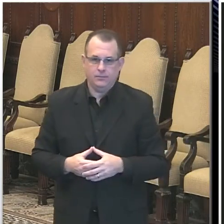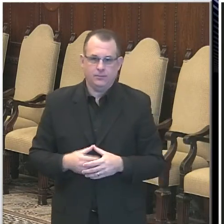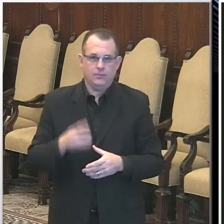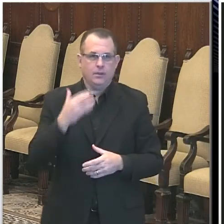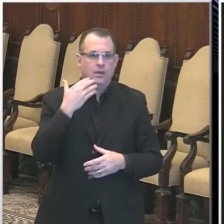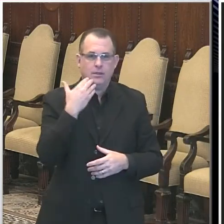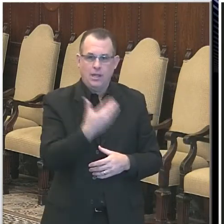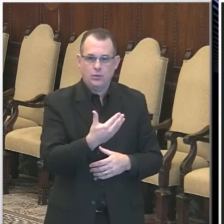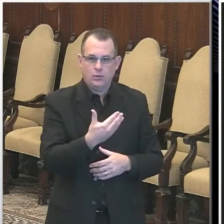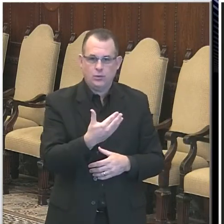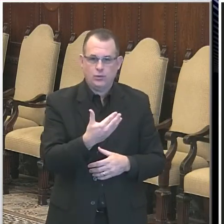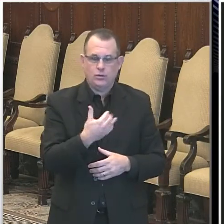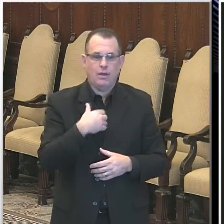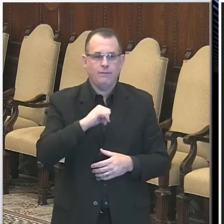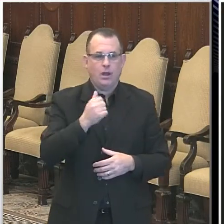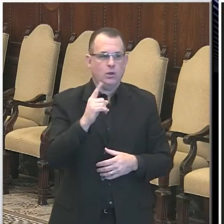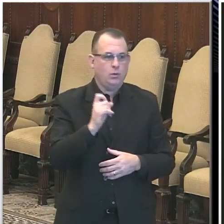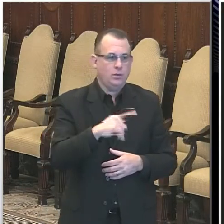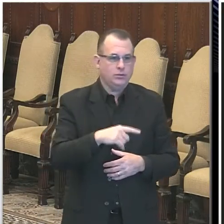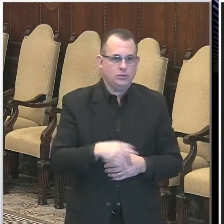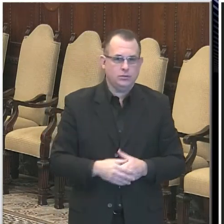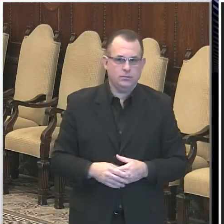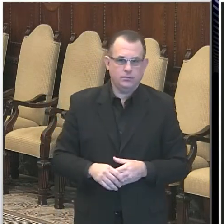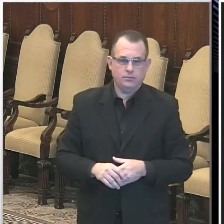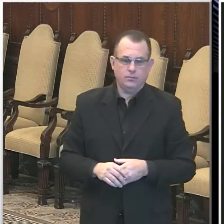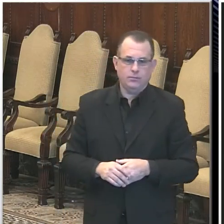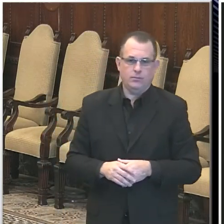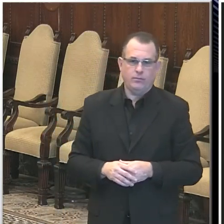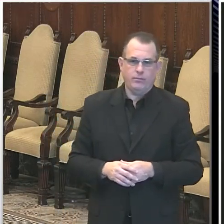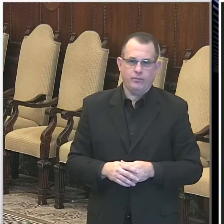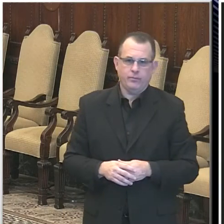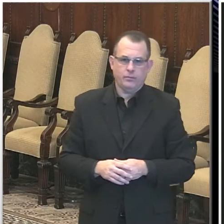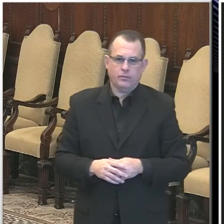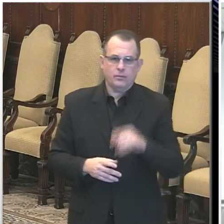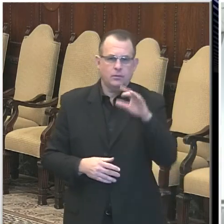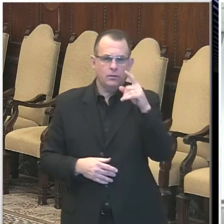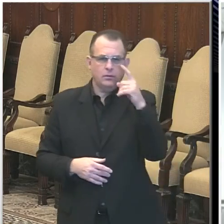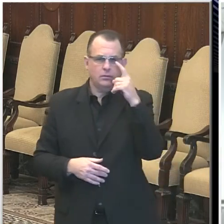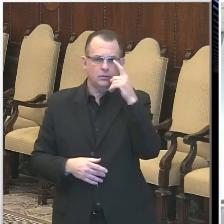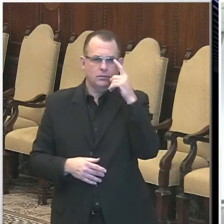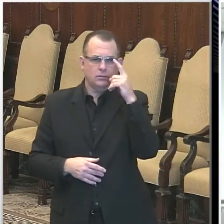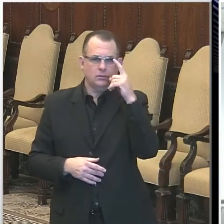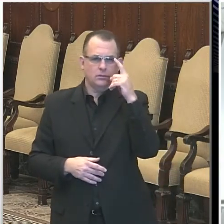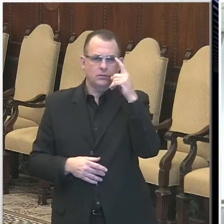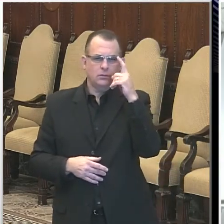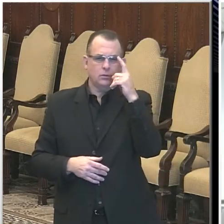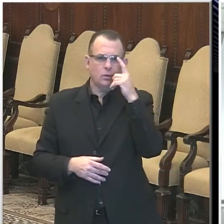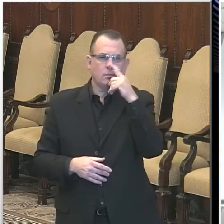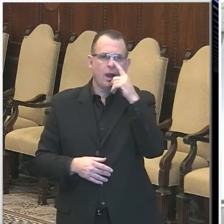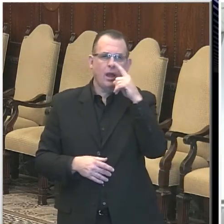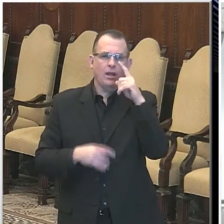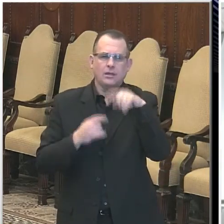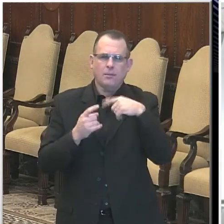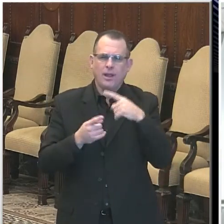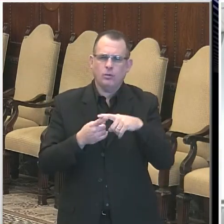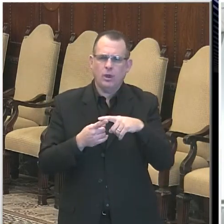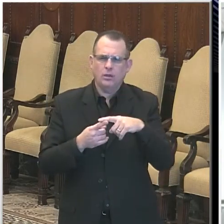would also like the citation information. Sure. If you can, thank you.